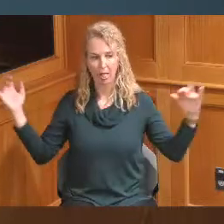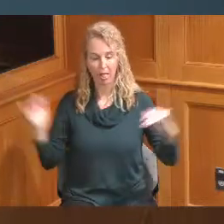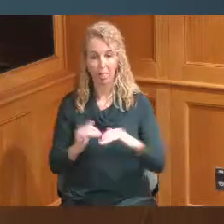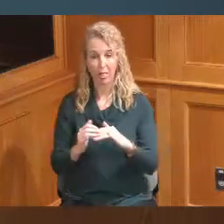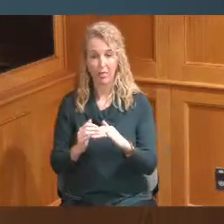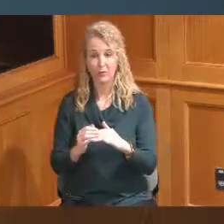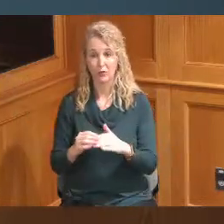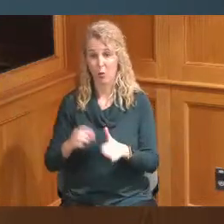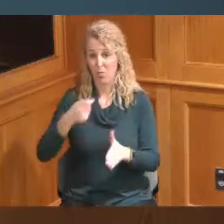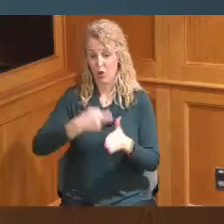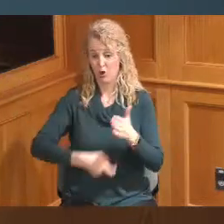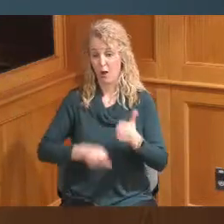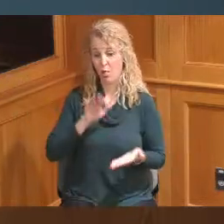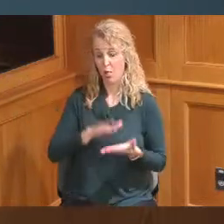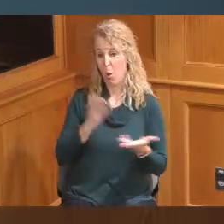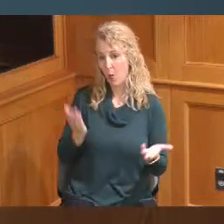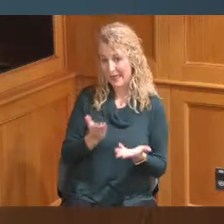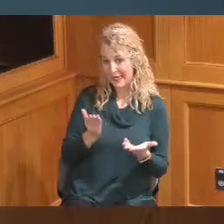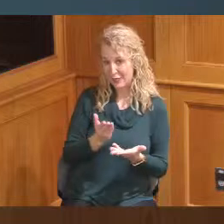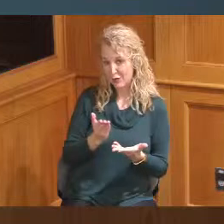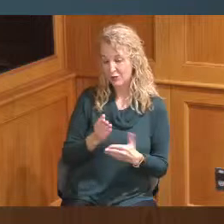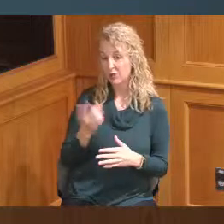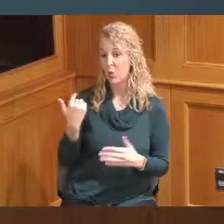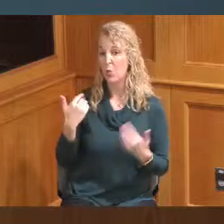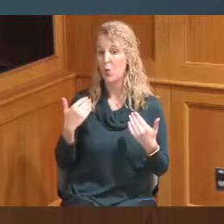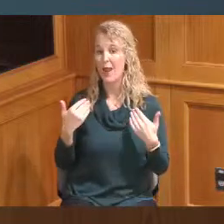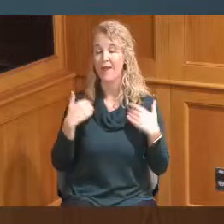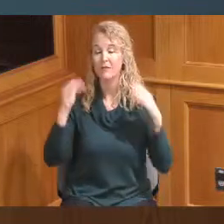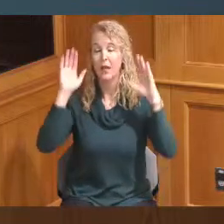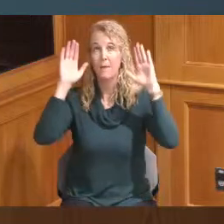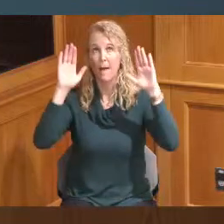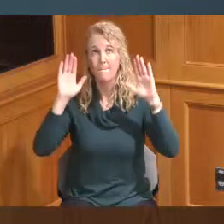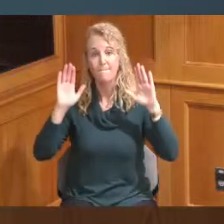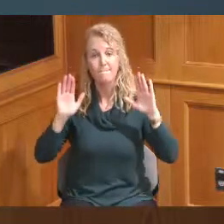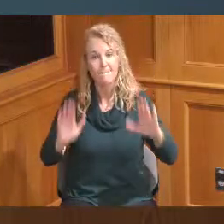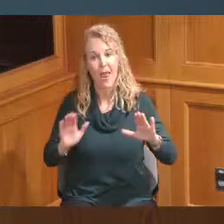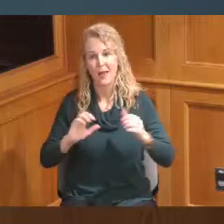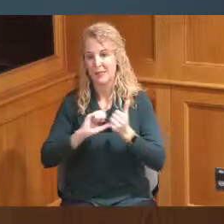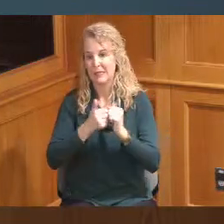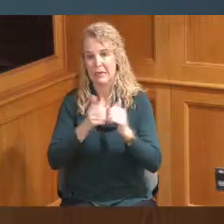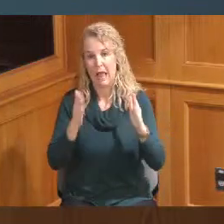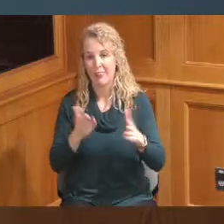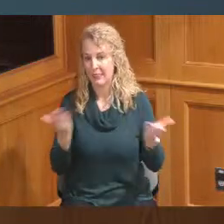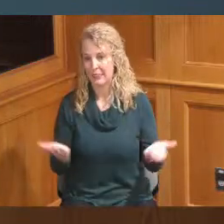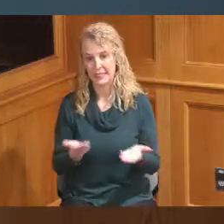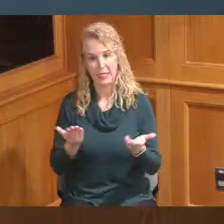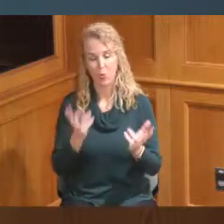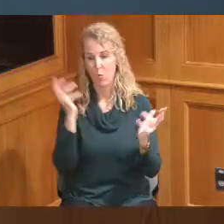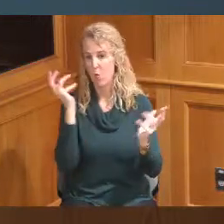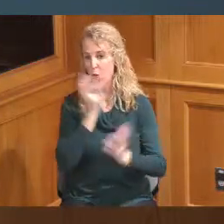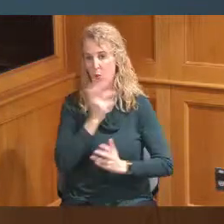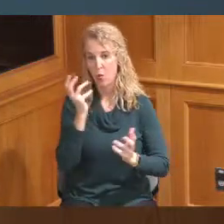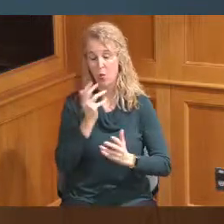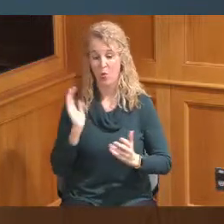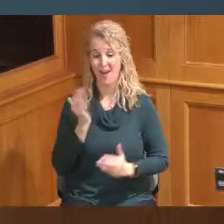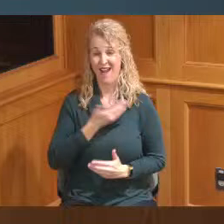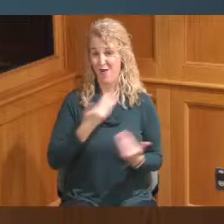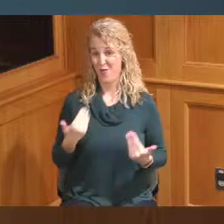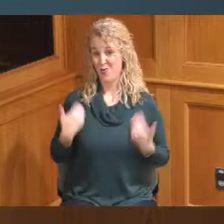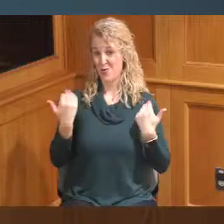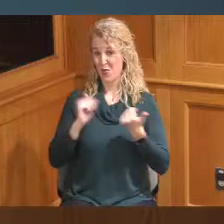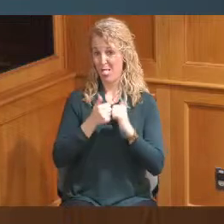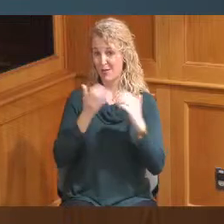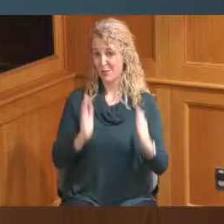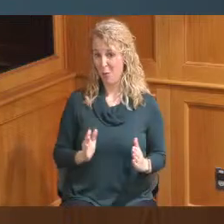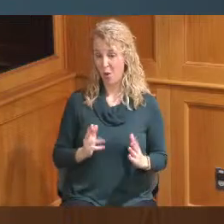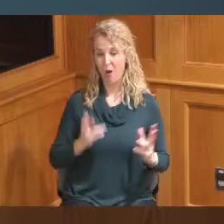way keep the cost down on the people who live here. But we've got some outstanding athletes. We've got some outstanding youth that are in all kinds